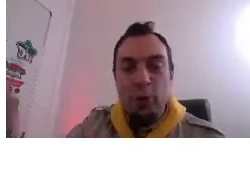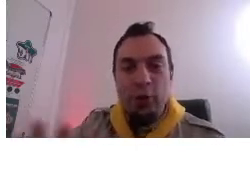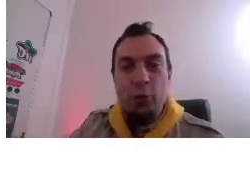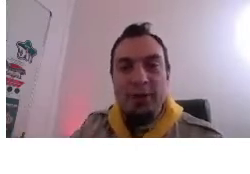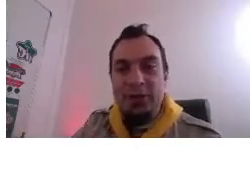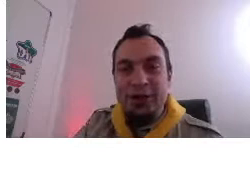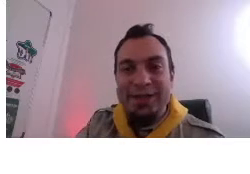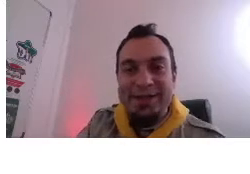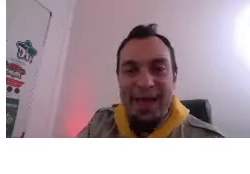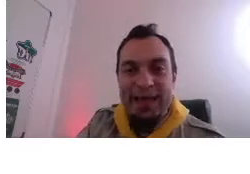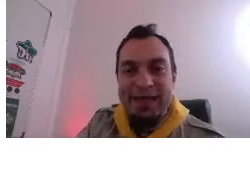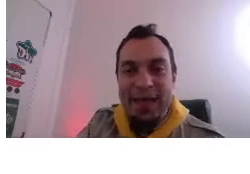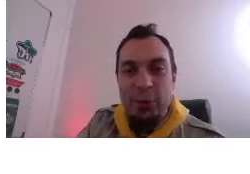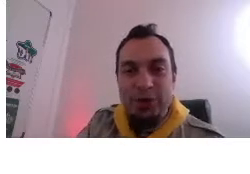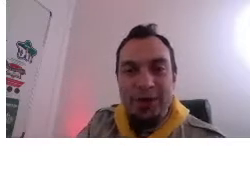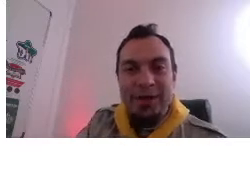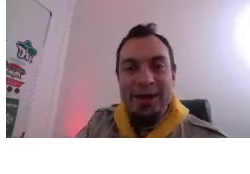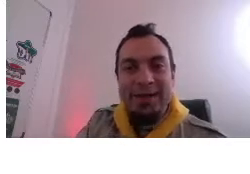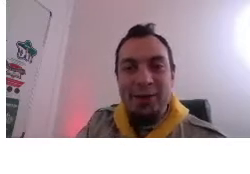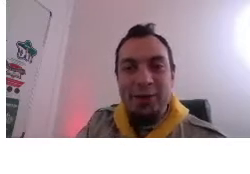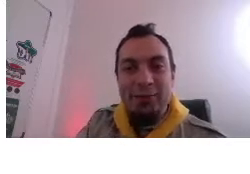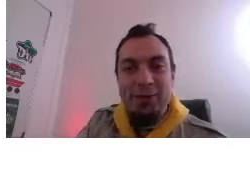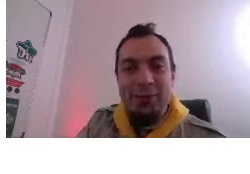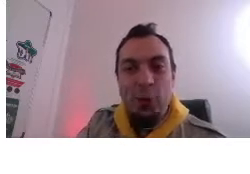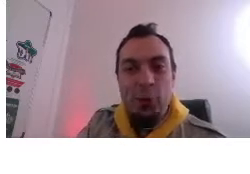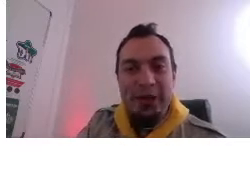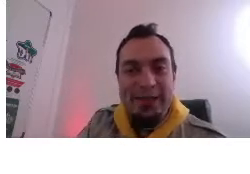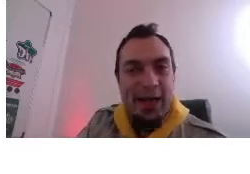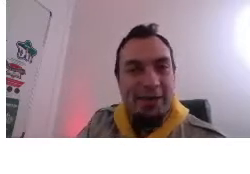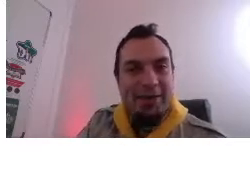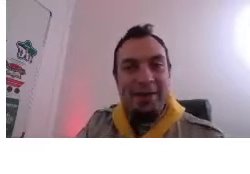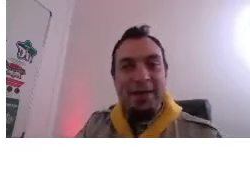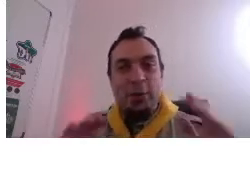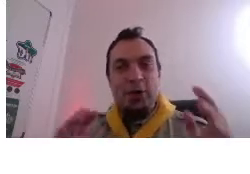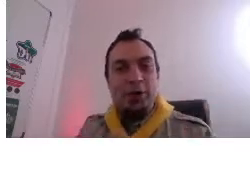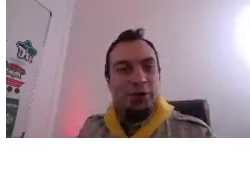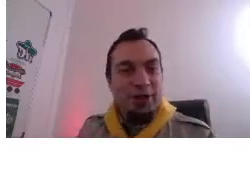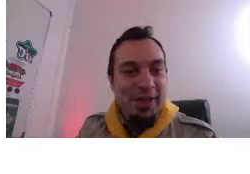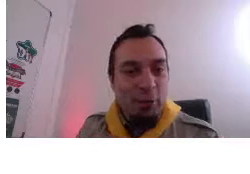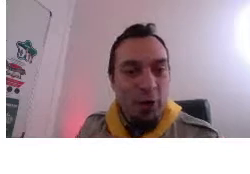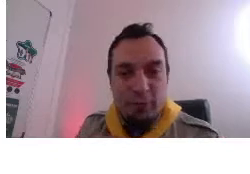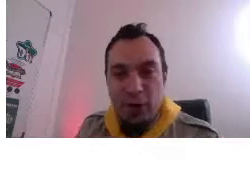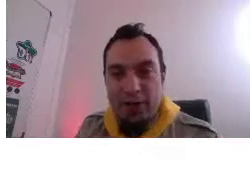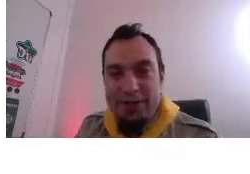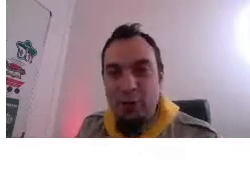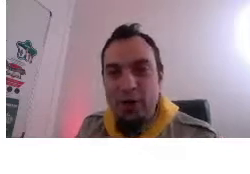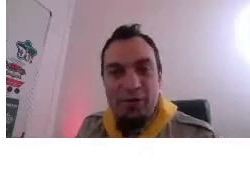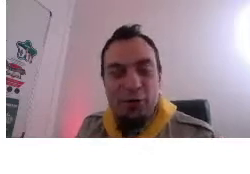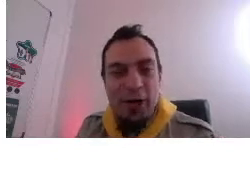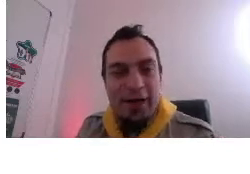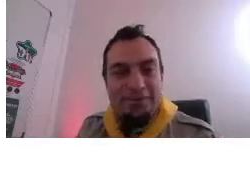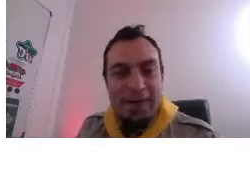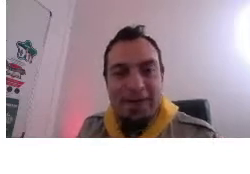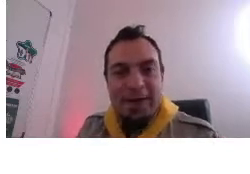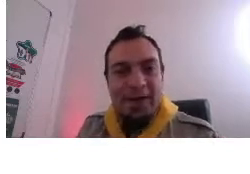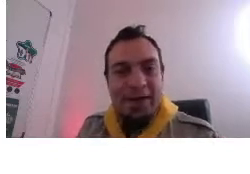have Paula who will be teaching us sign language. So before we start, we're going to just have a word of prayer. So wherever you